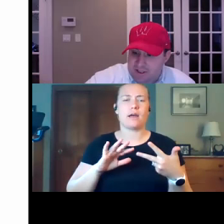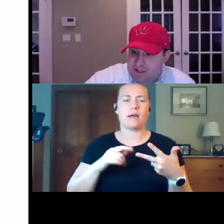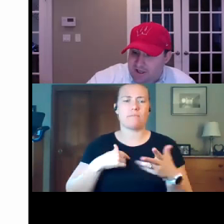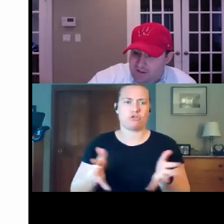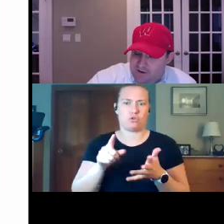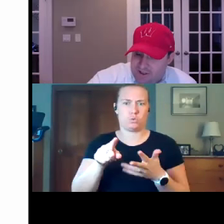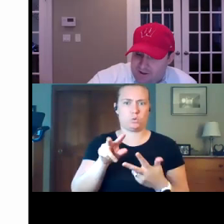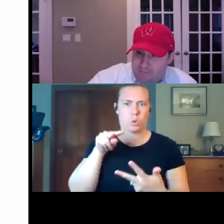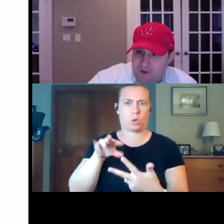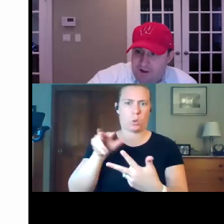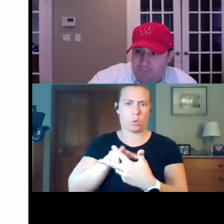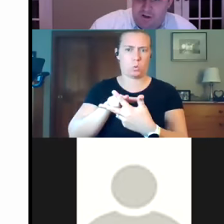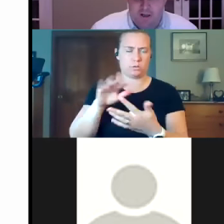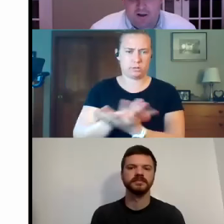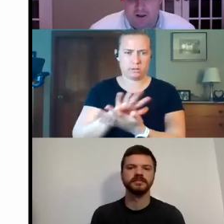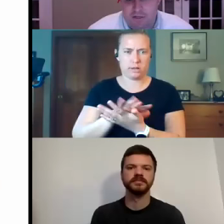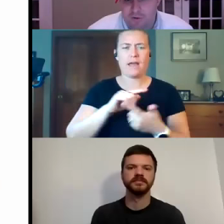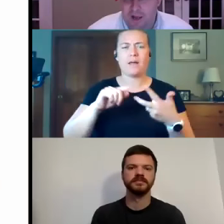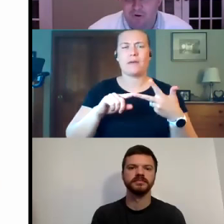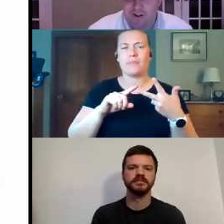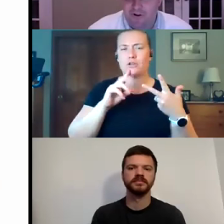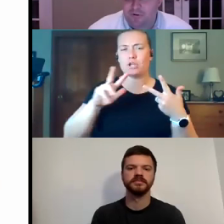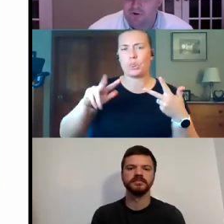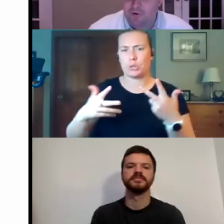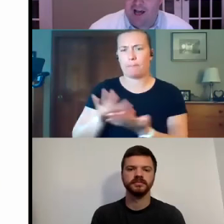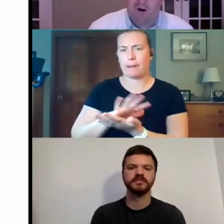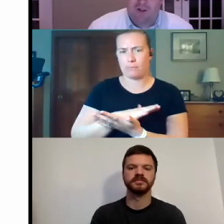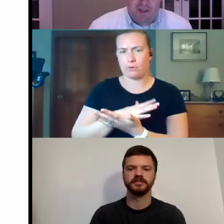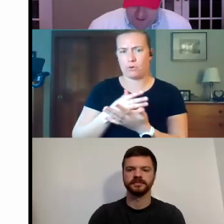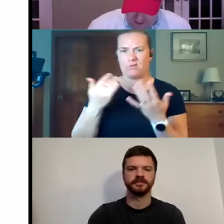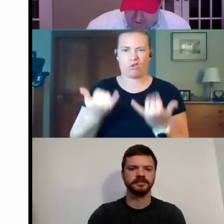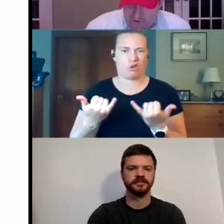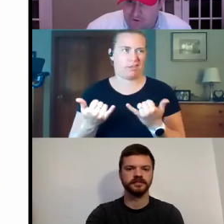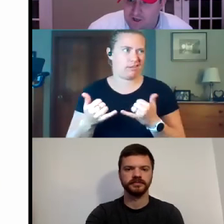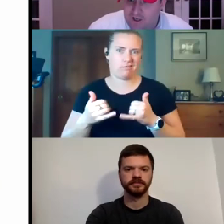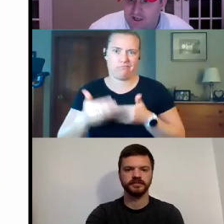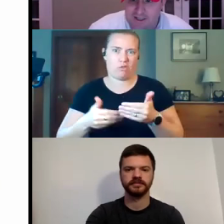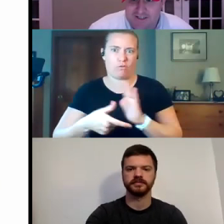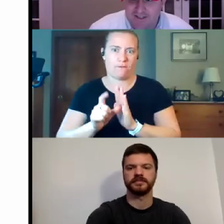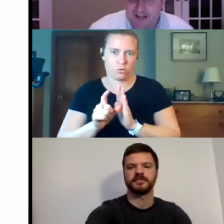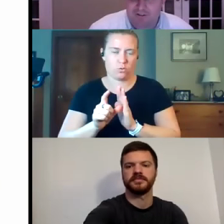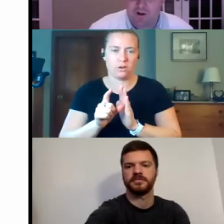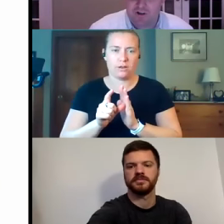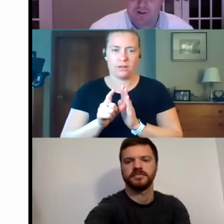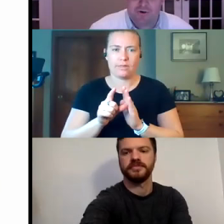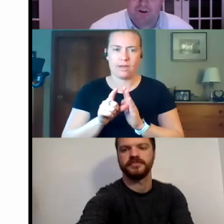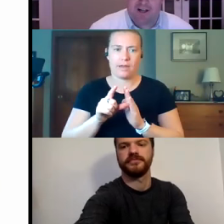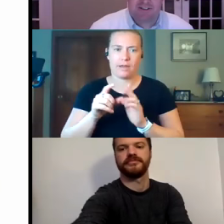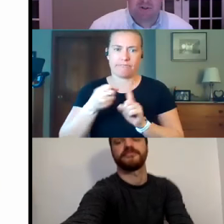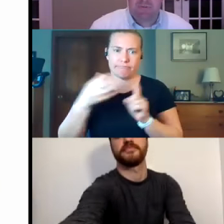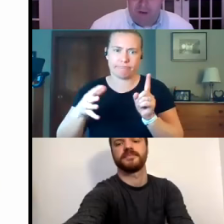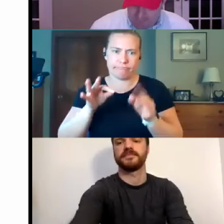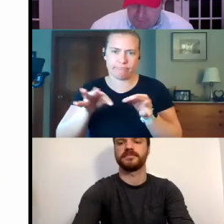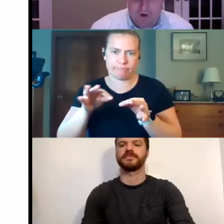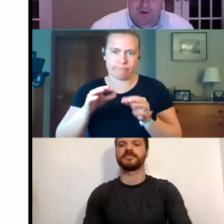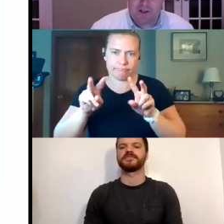those. And there's a third paper that's under review now that also extends that longitudinal analysis. So